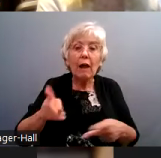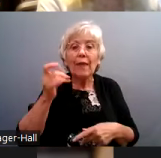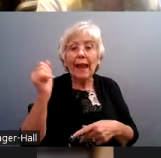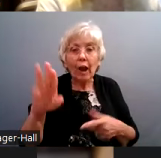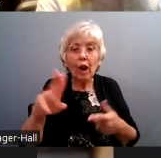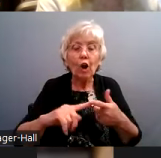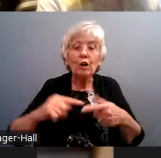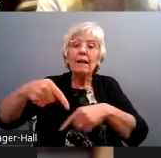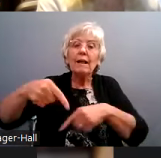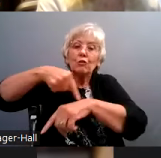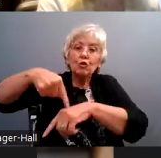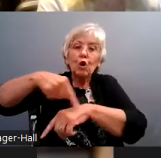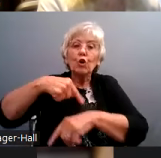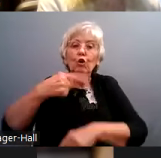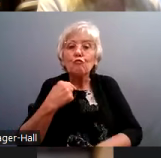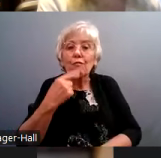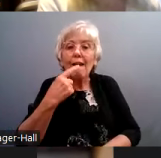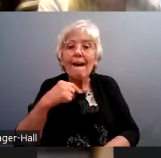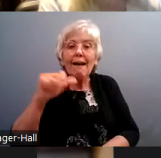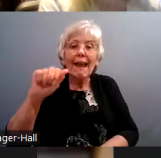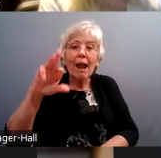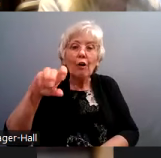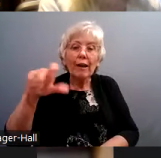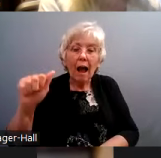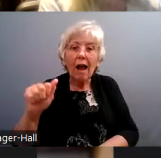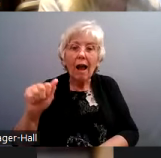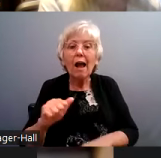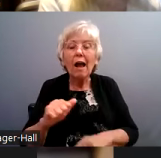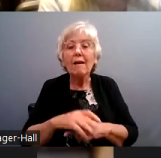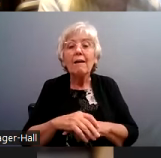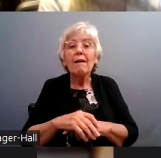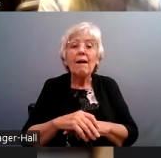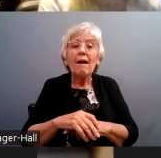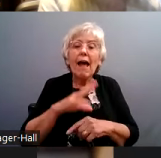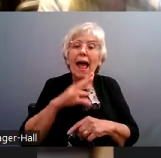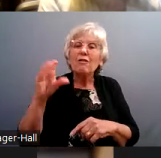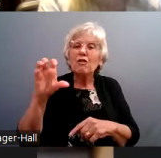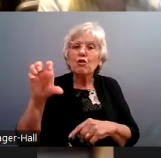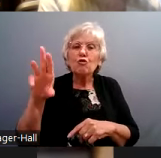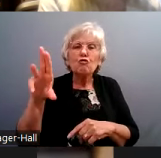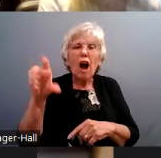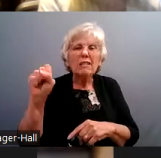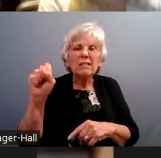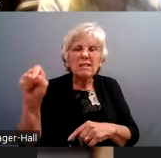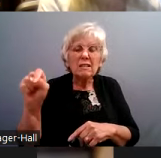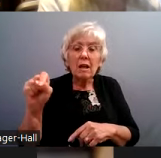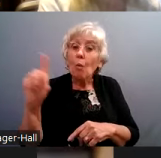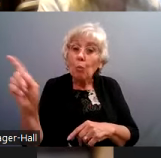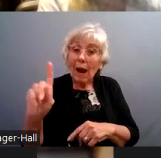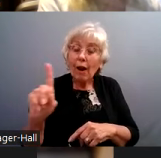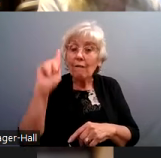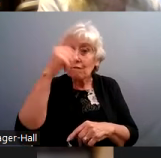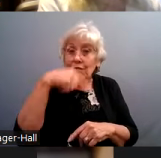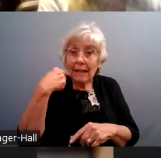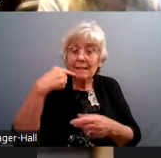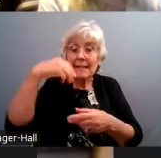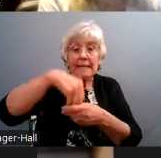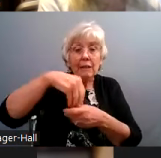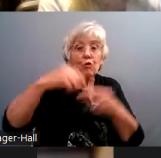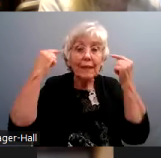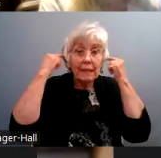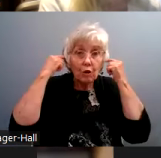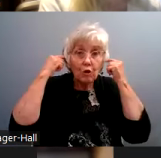red area, the crest, and things like that. And they're going to be on the face, the inner and the outer ears,